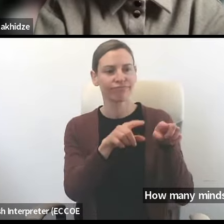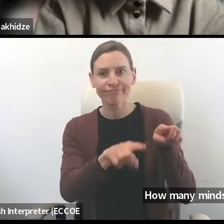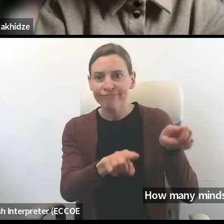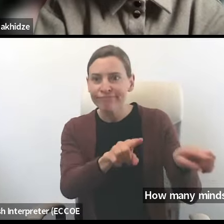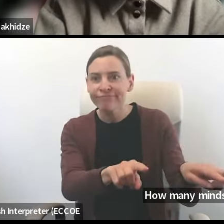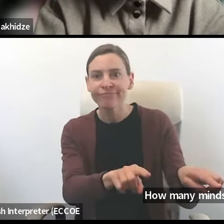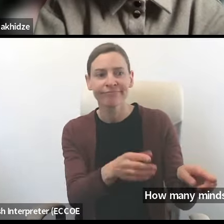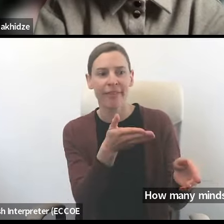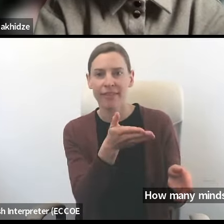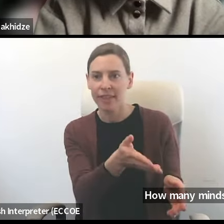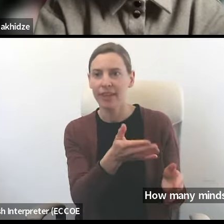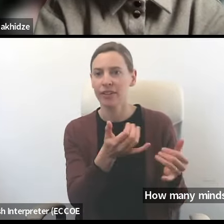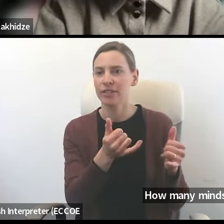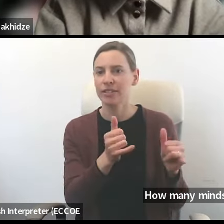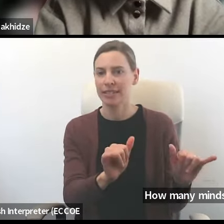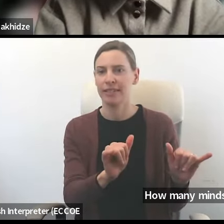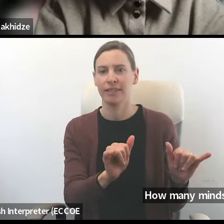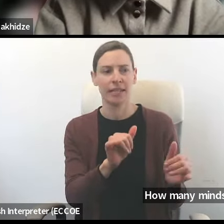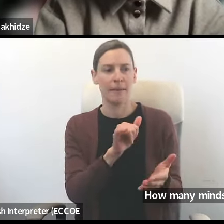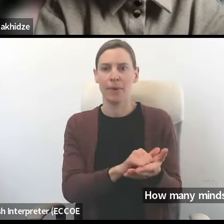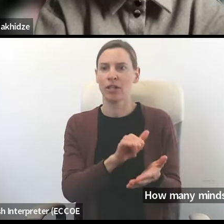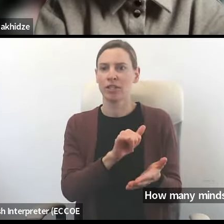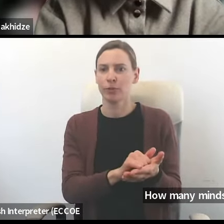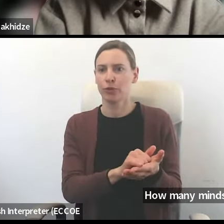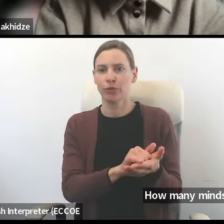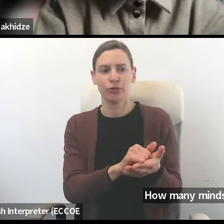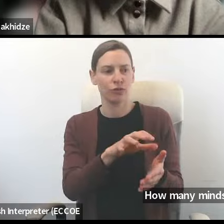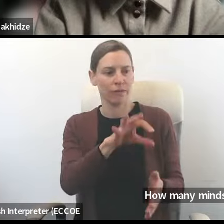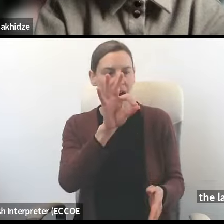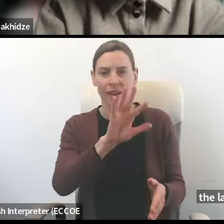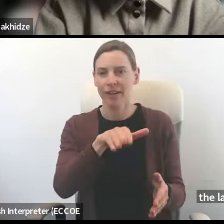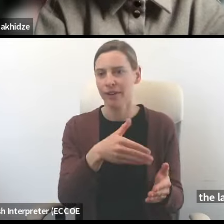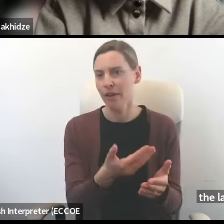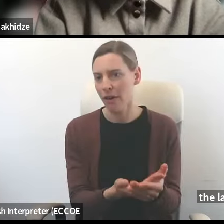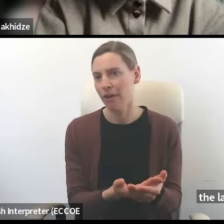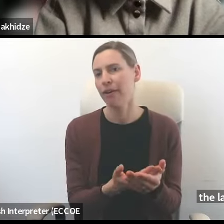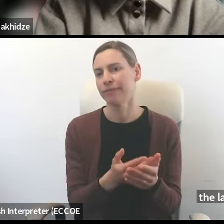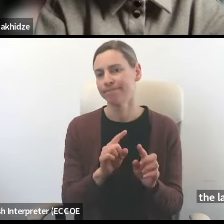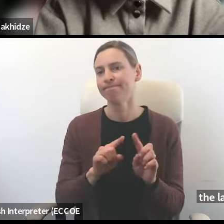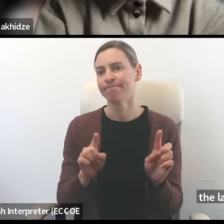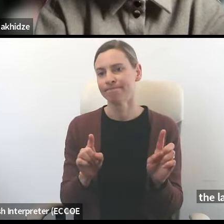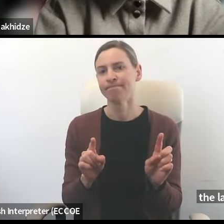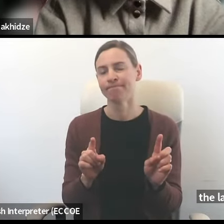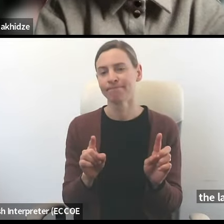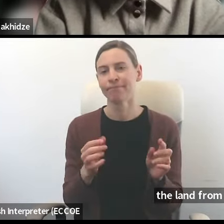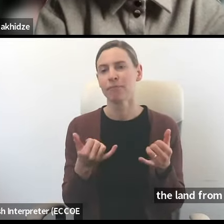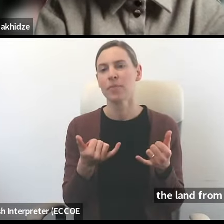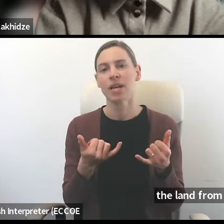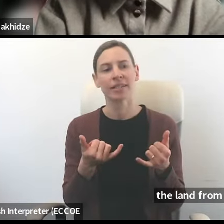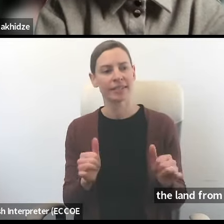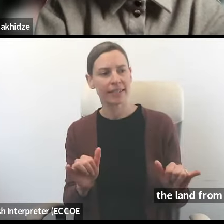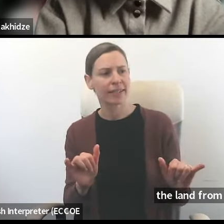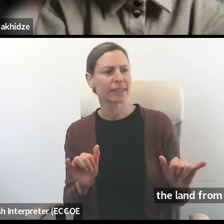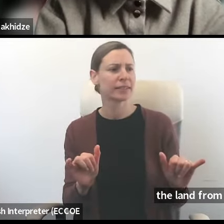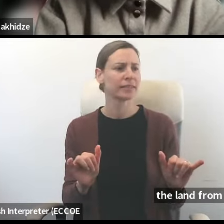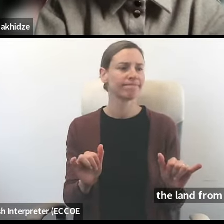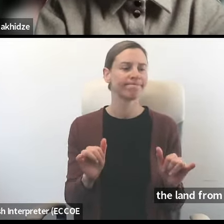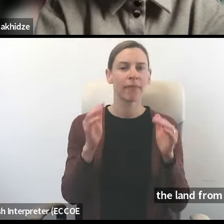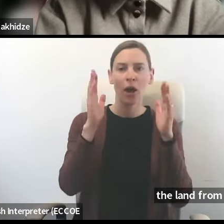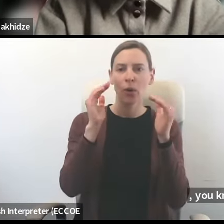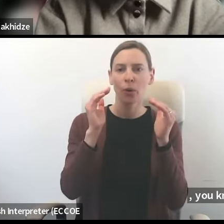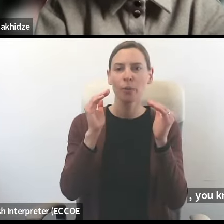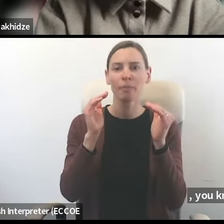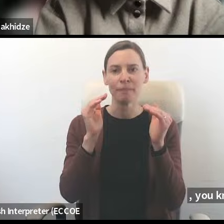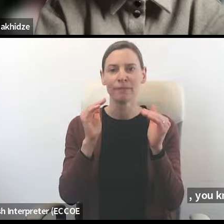mines. But still, it gives hope that, you know, it will come back somehow. But